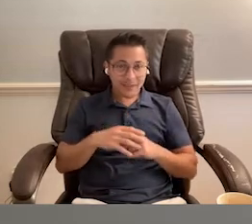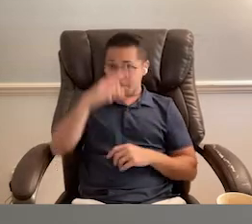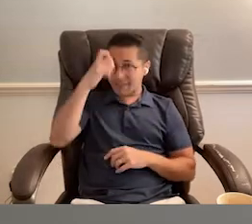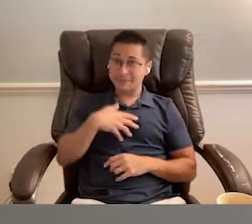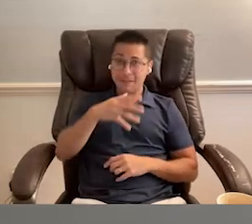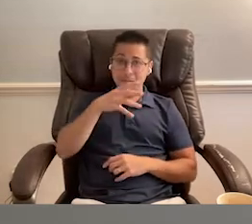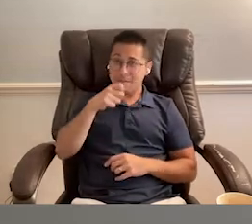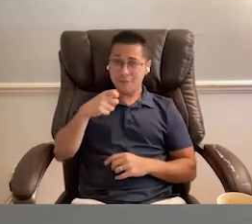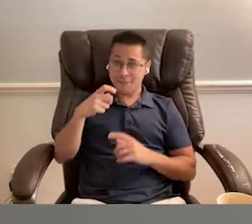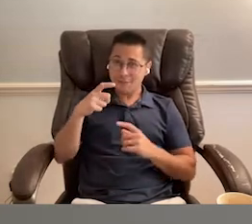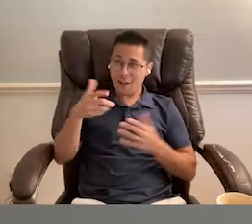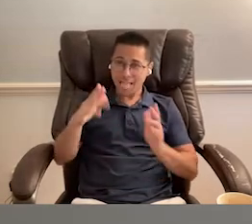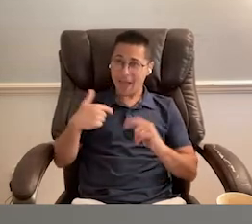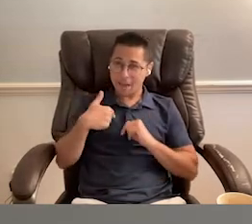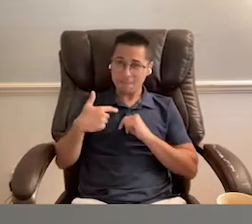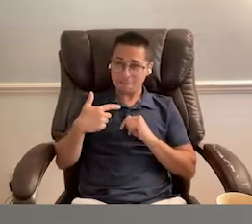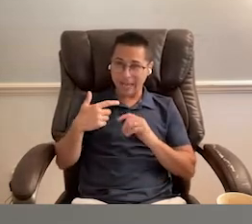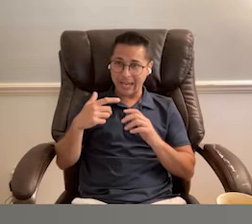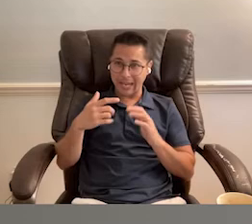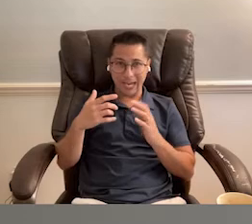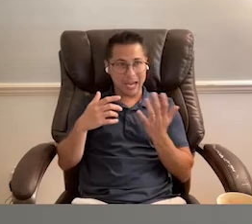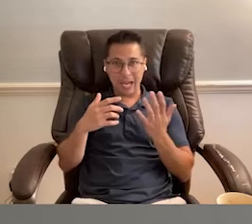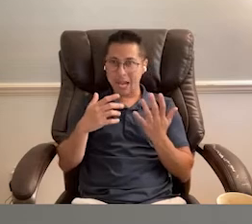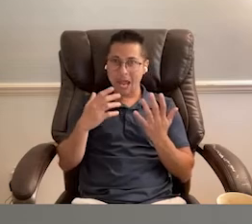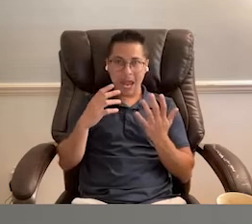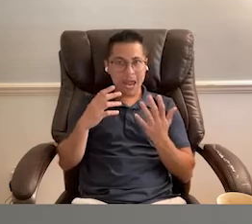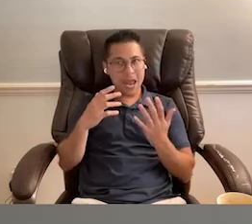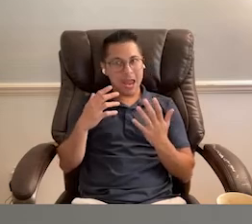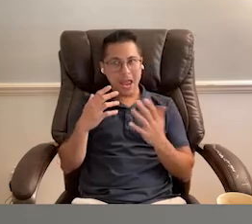mama don't let me get away with anything, and I'm 55 years old. So,